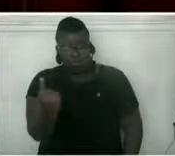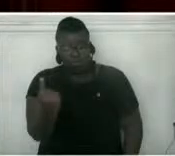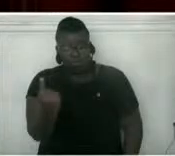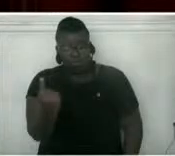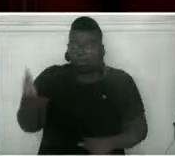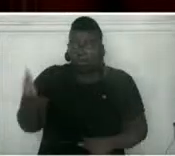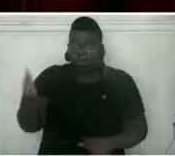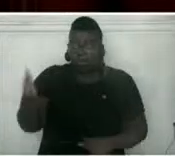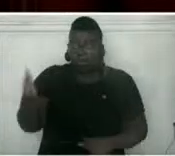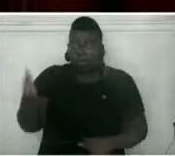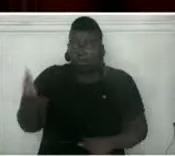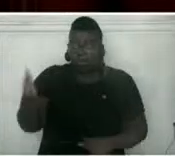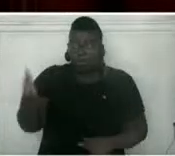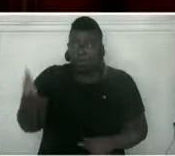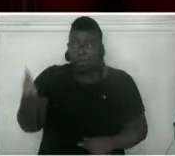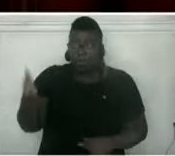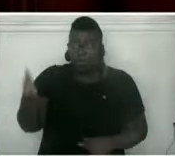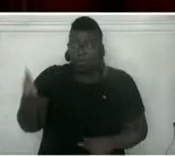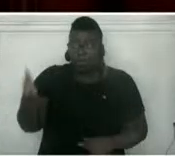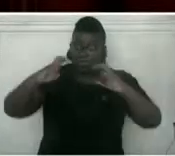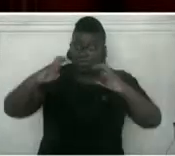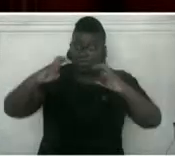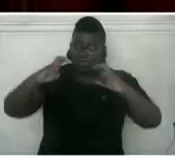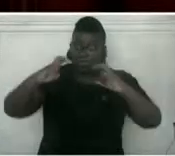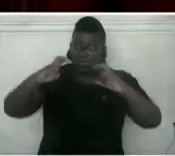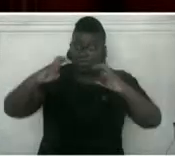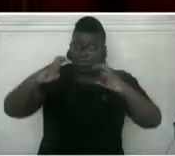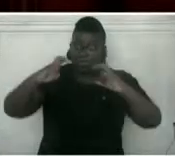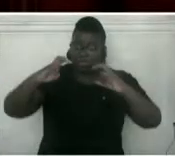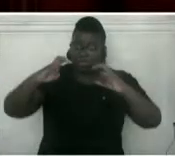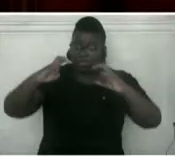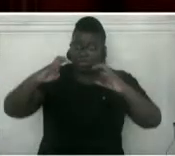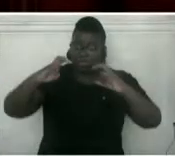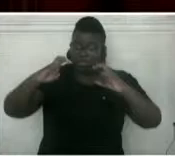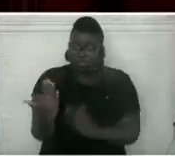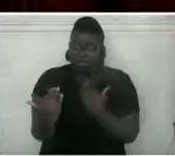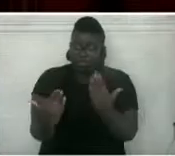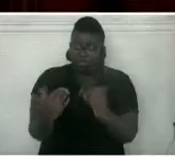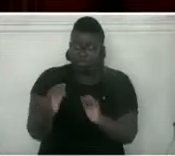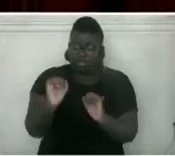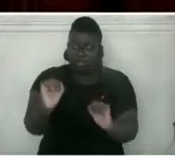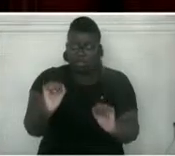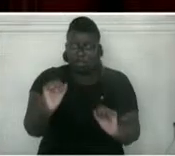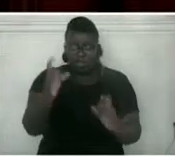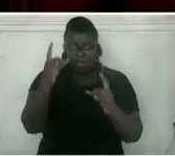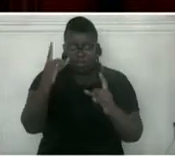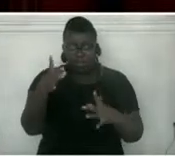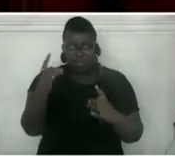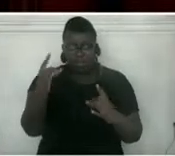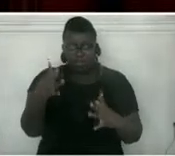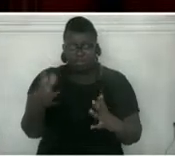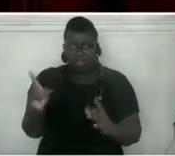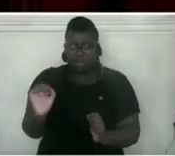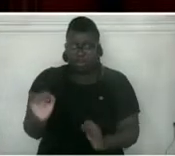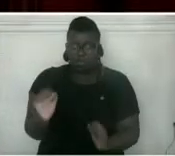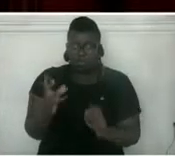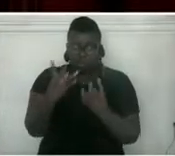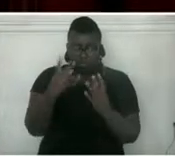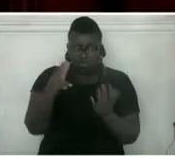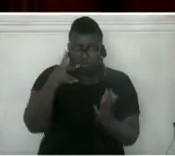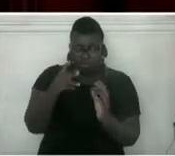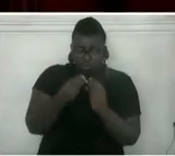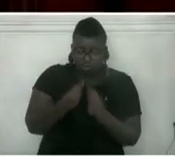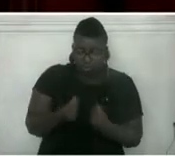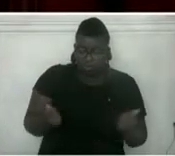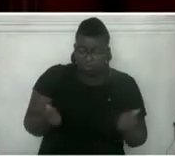national summit with its own submission in a form of detailed resolutions. We are